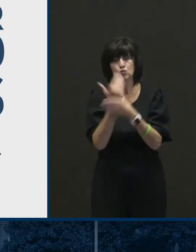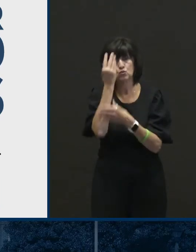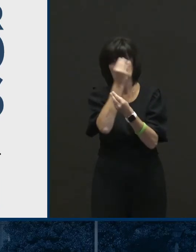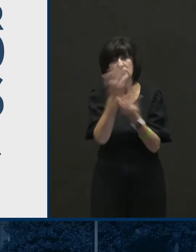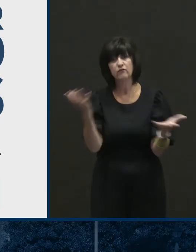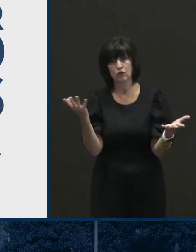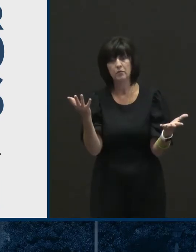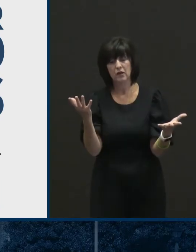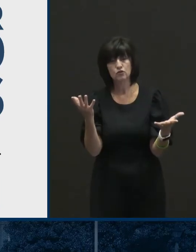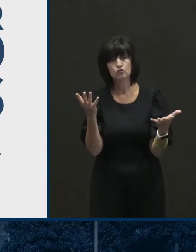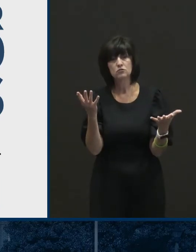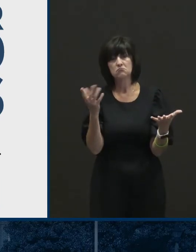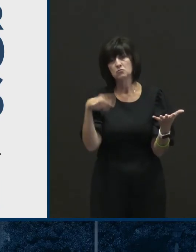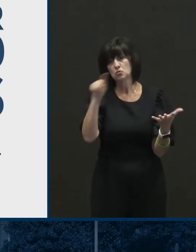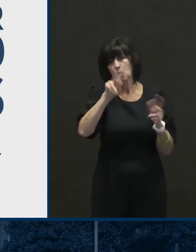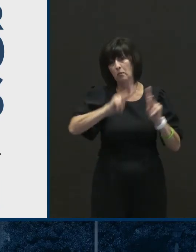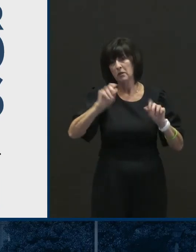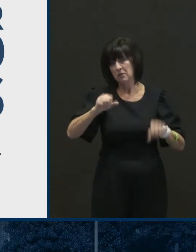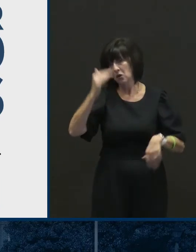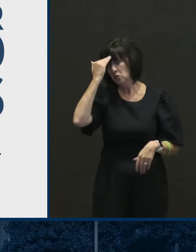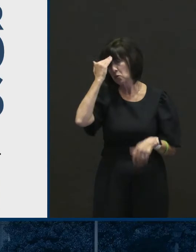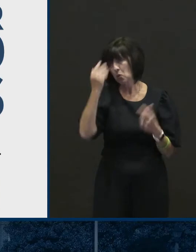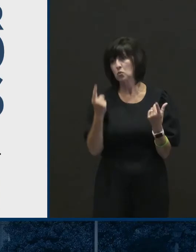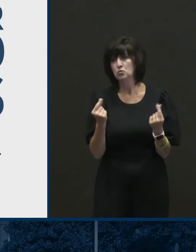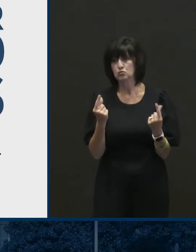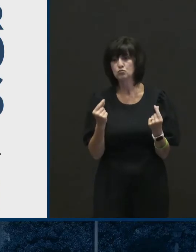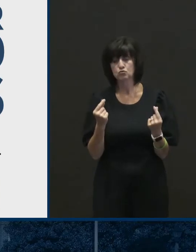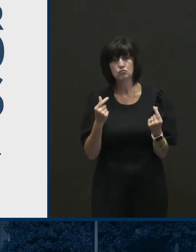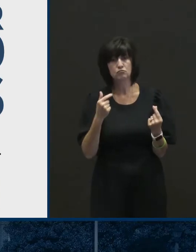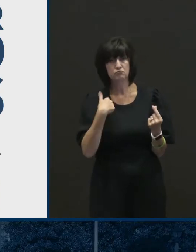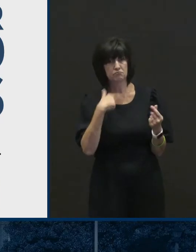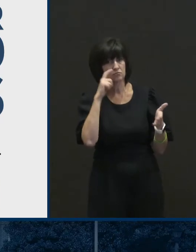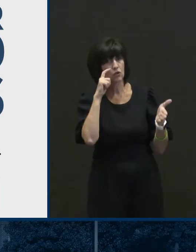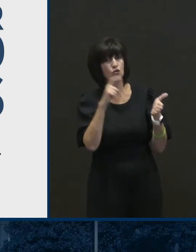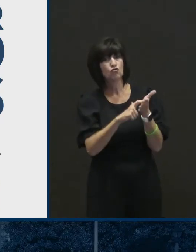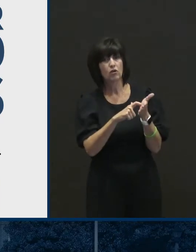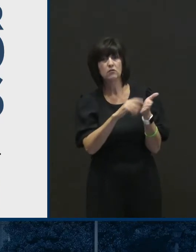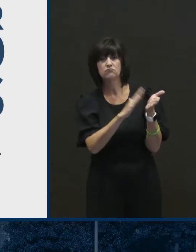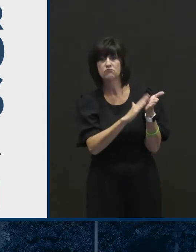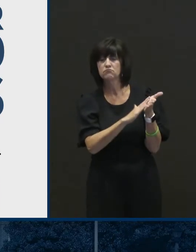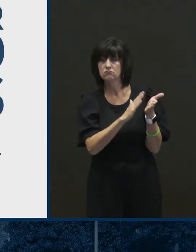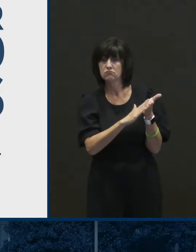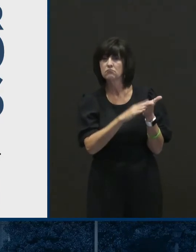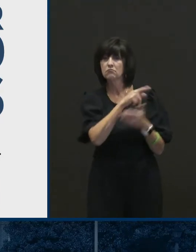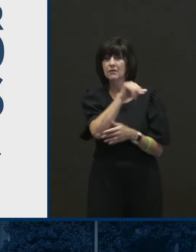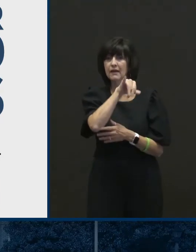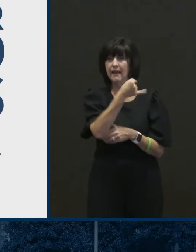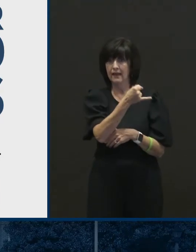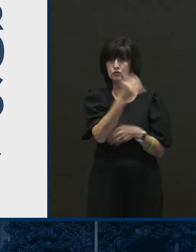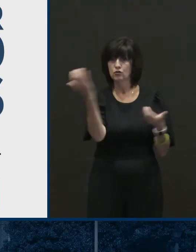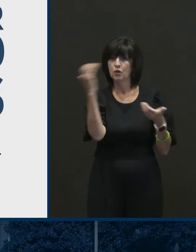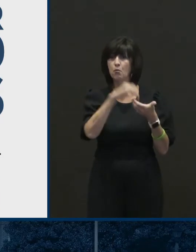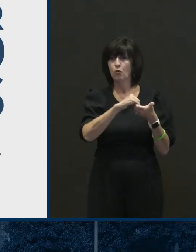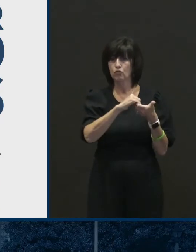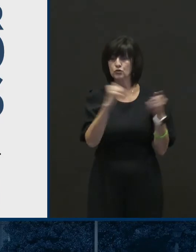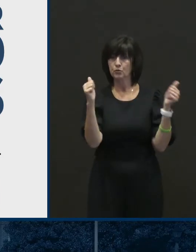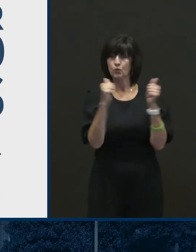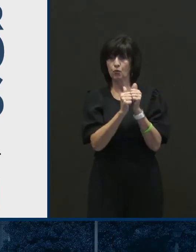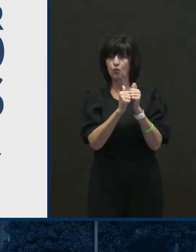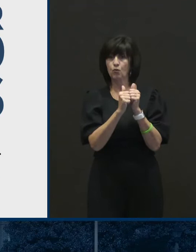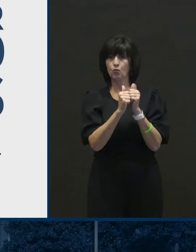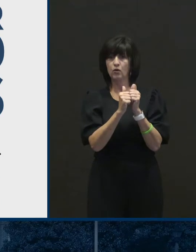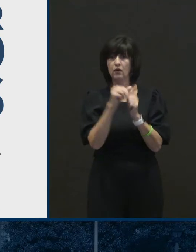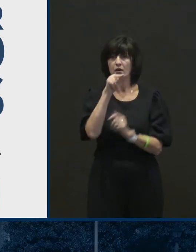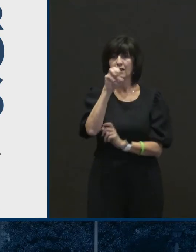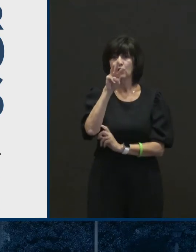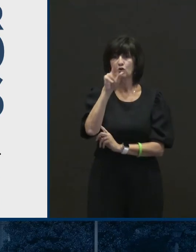good, AJ. It should also be recognized, the partnership that you have started with the